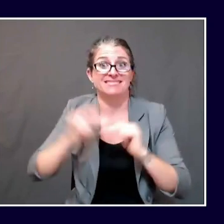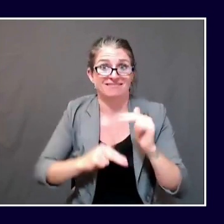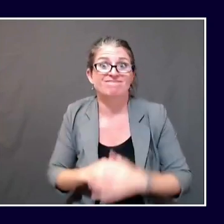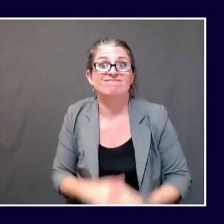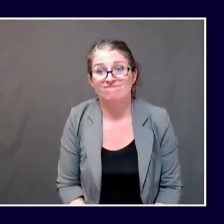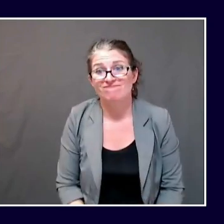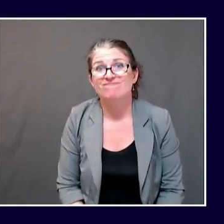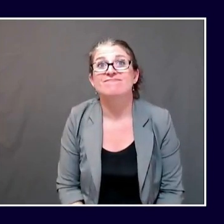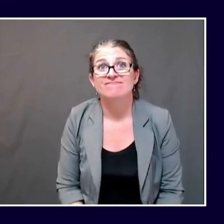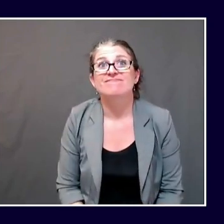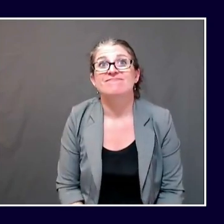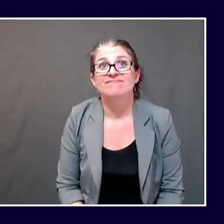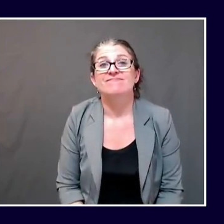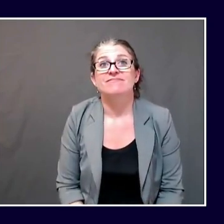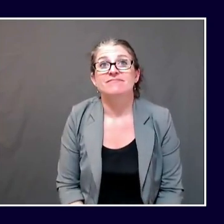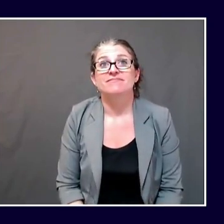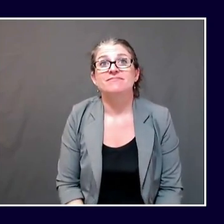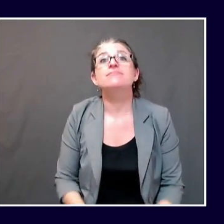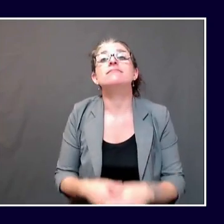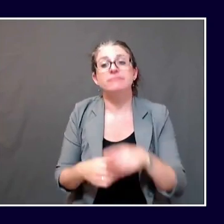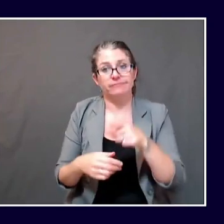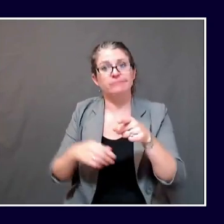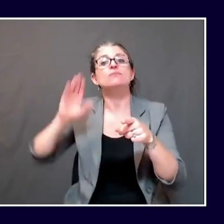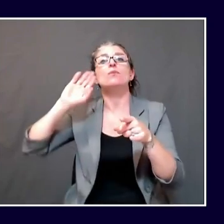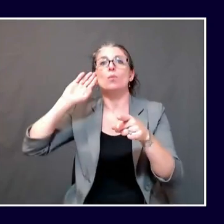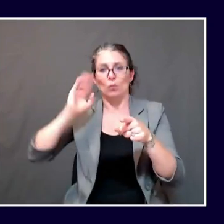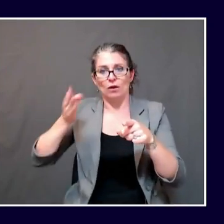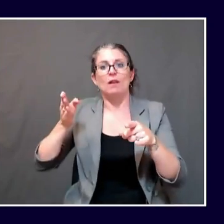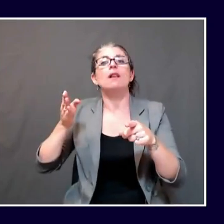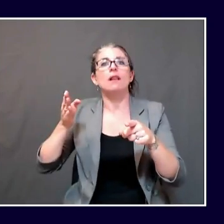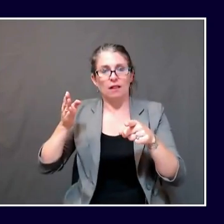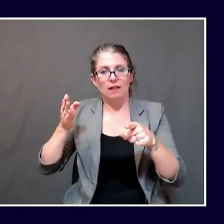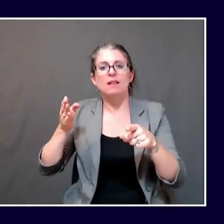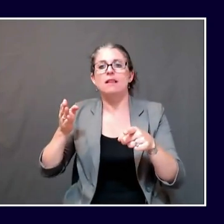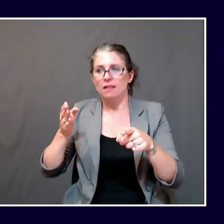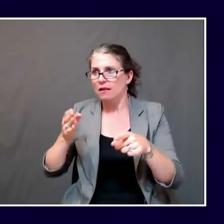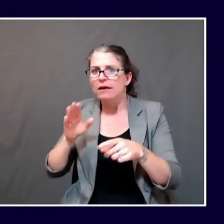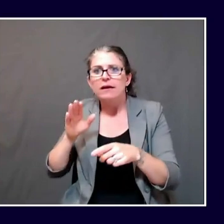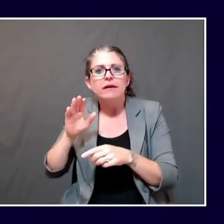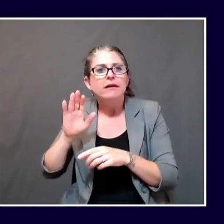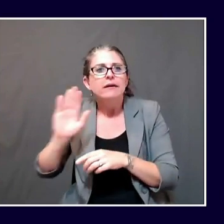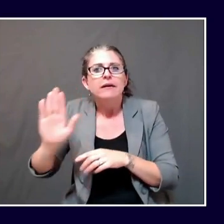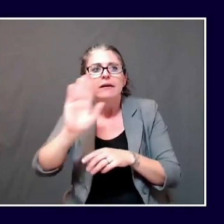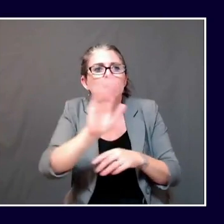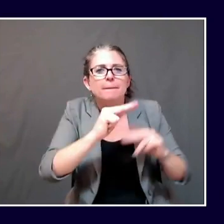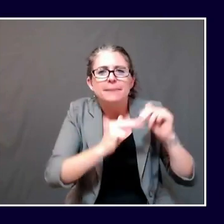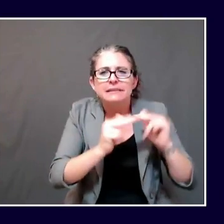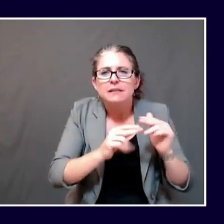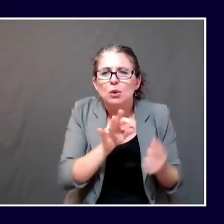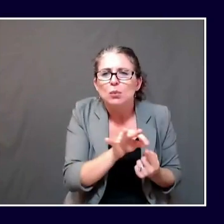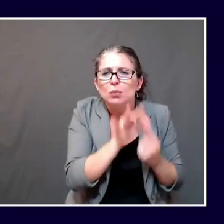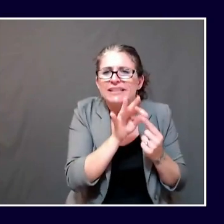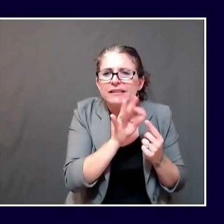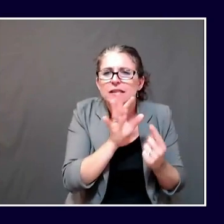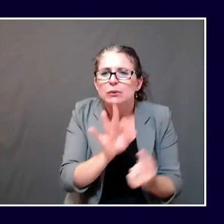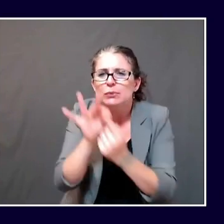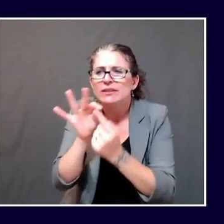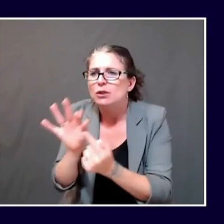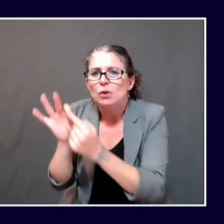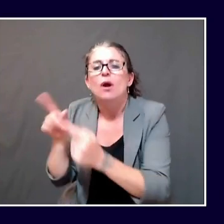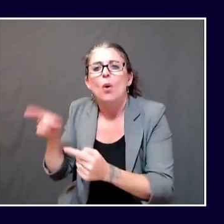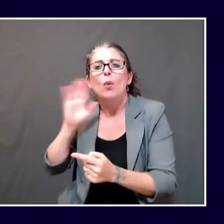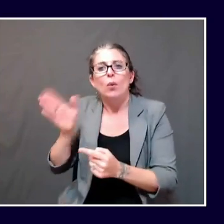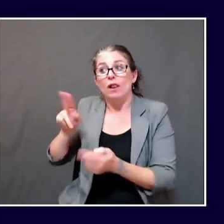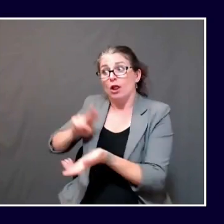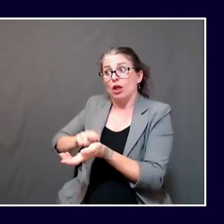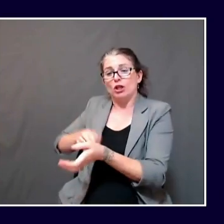and follow-up support. This will help facilities prepare for new infection control regulations that the department intends